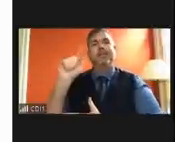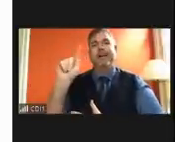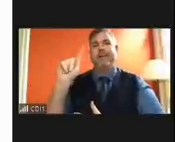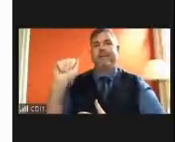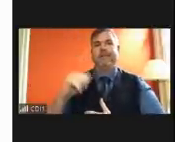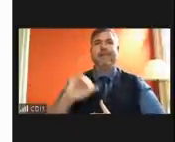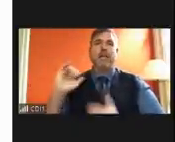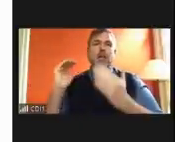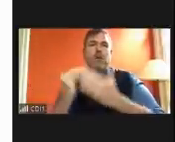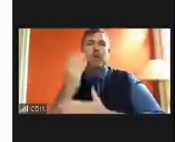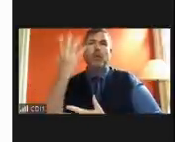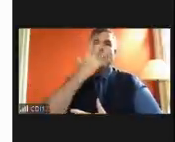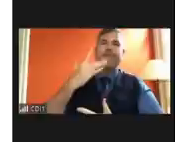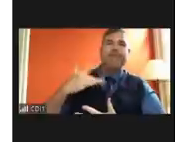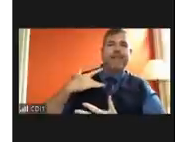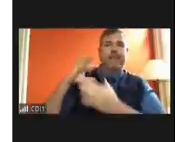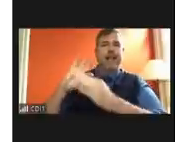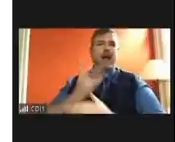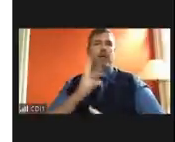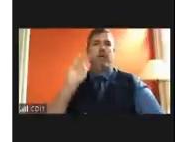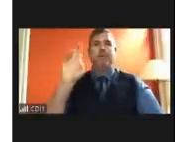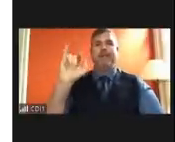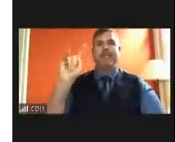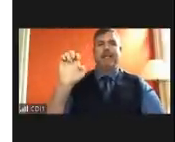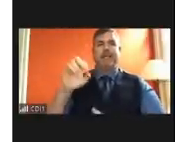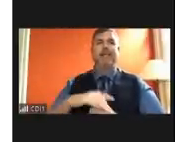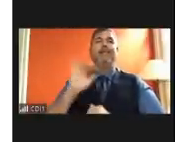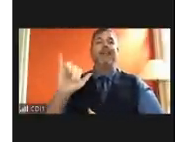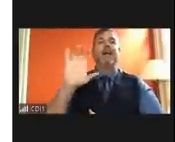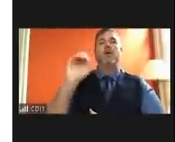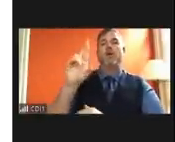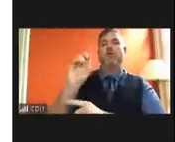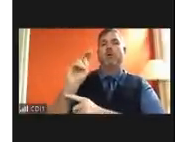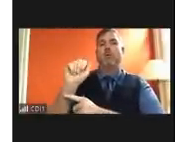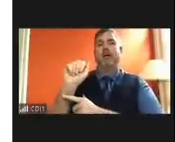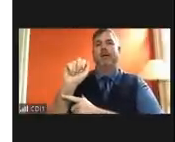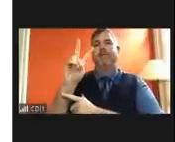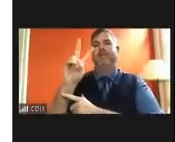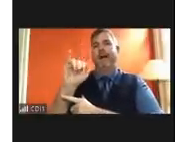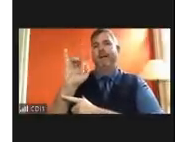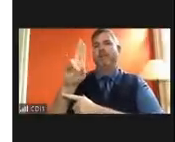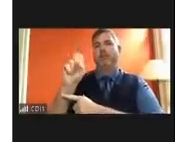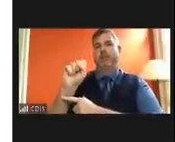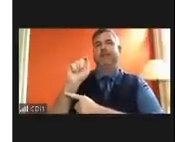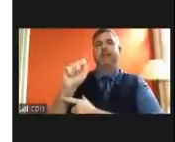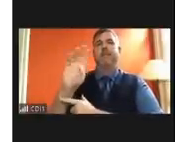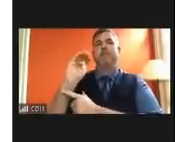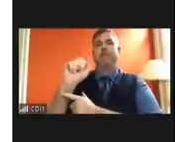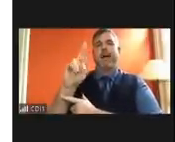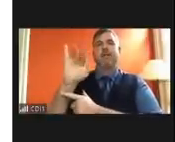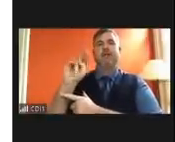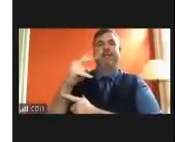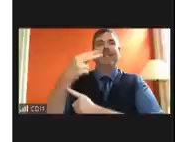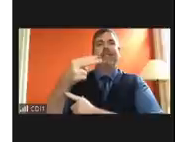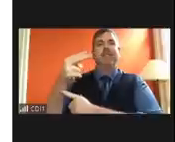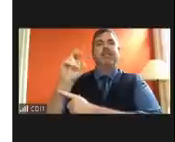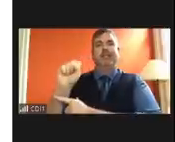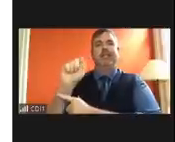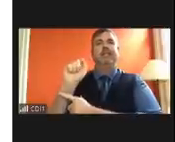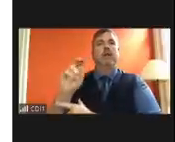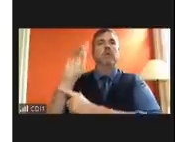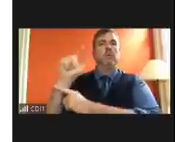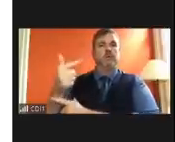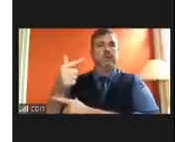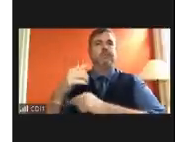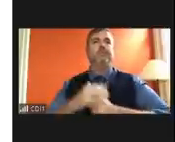coronavirus.marinhhs.org. Next. These are some screenshots from that